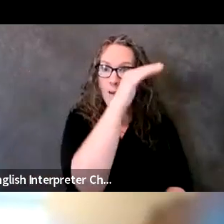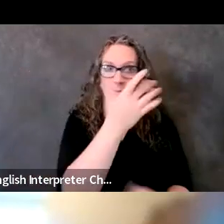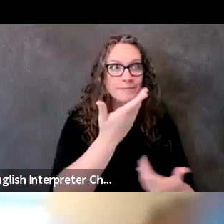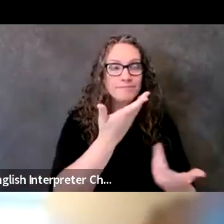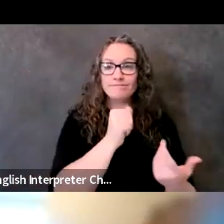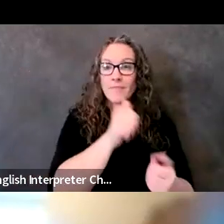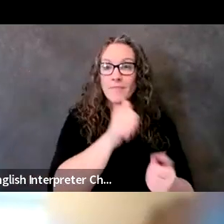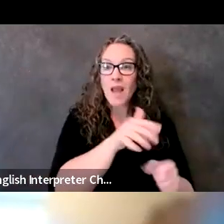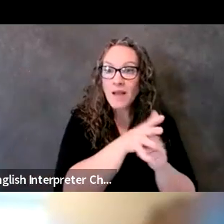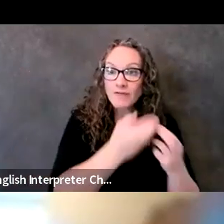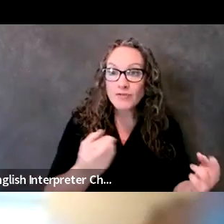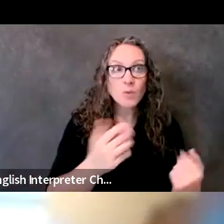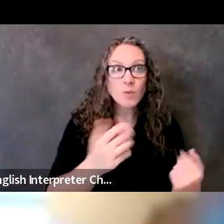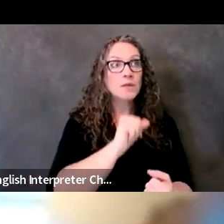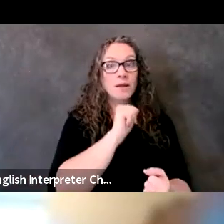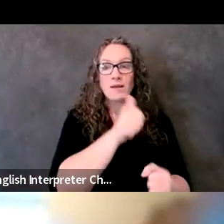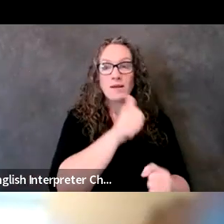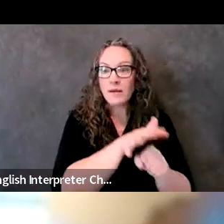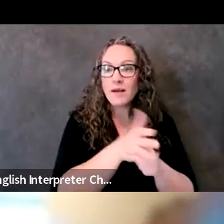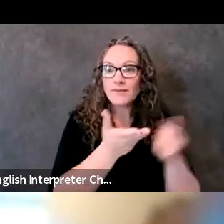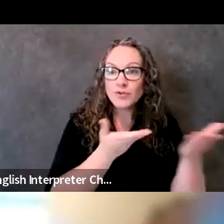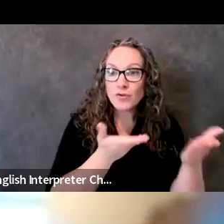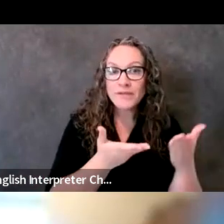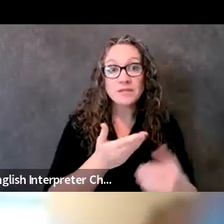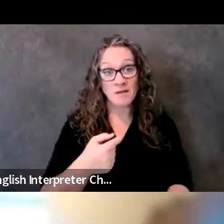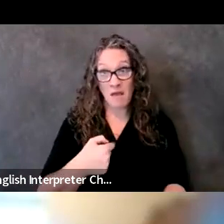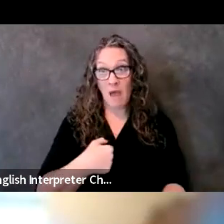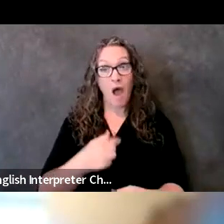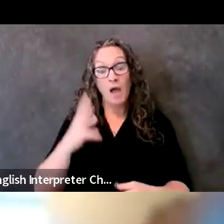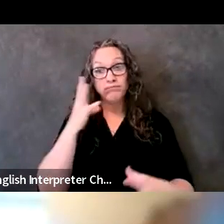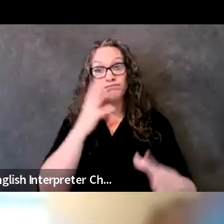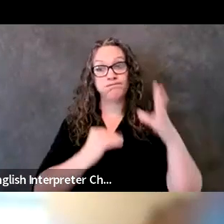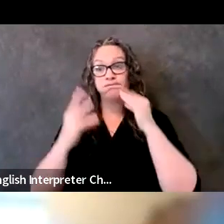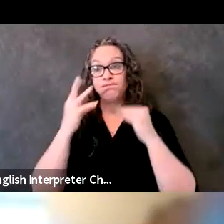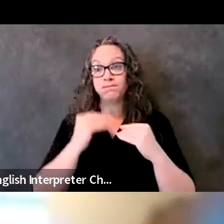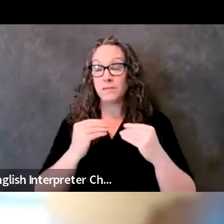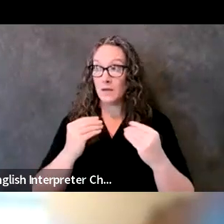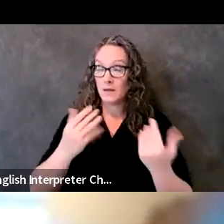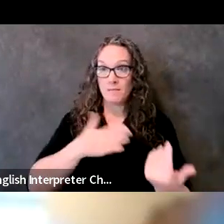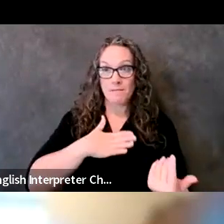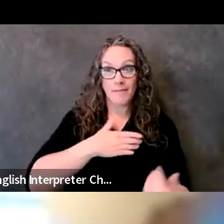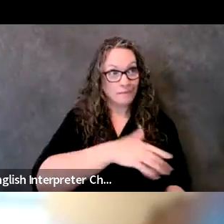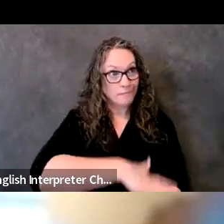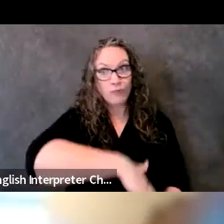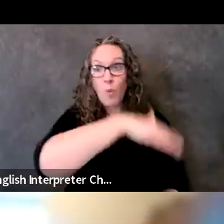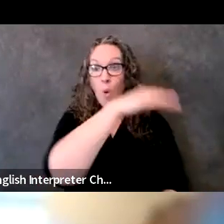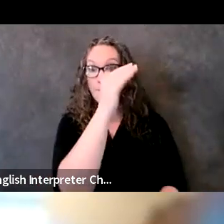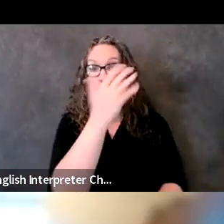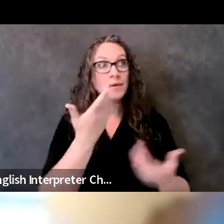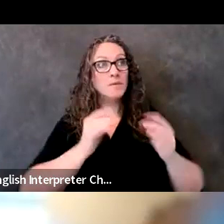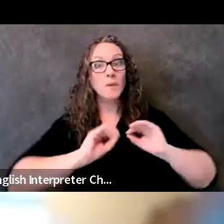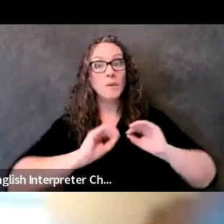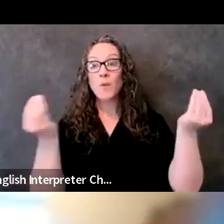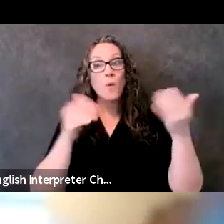could honestly say that I've had a lot of examples in my stories of growing up and not having access to